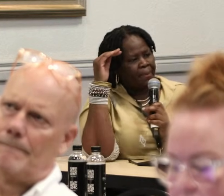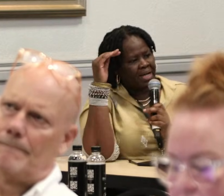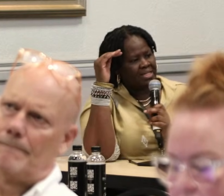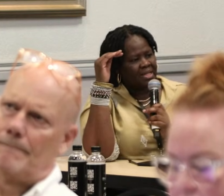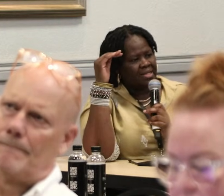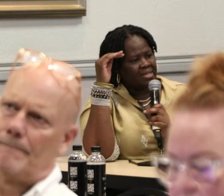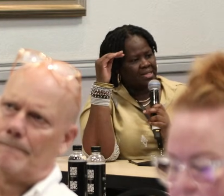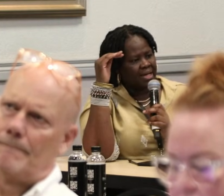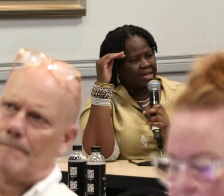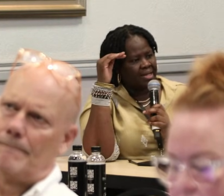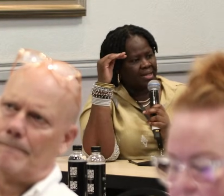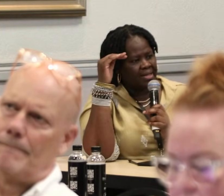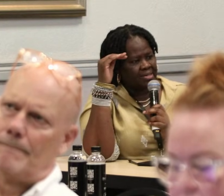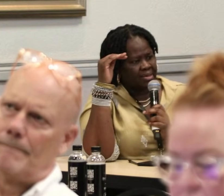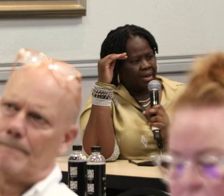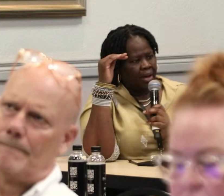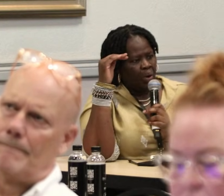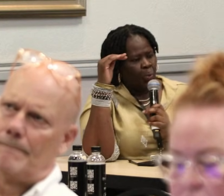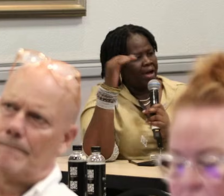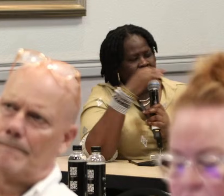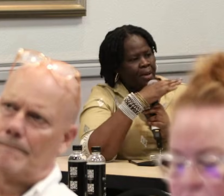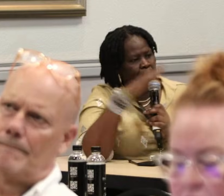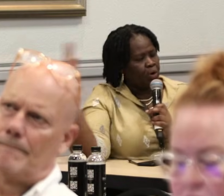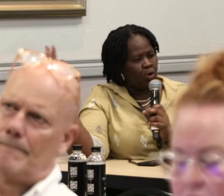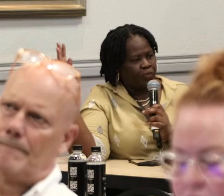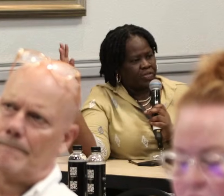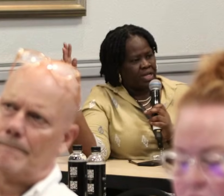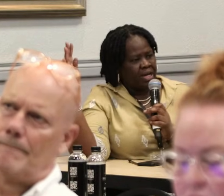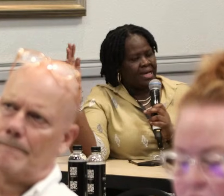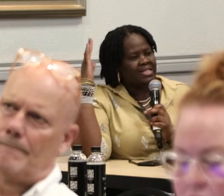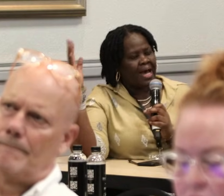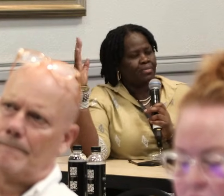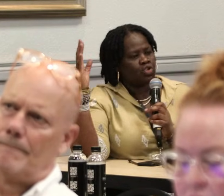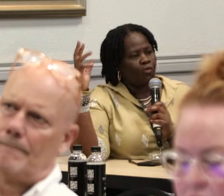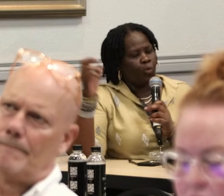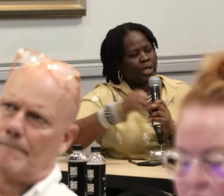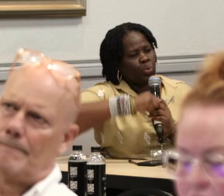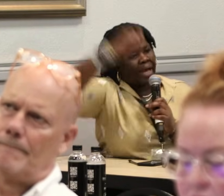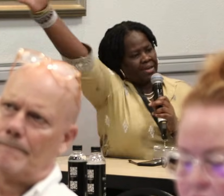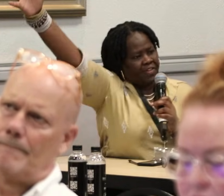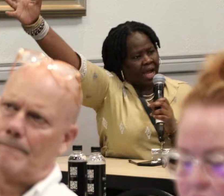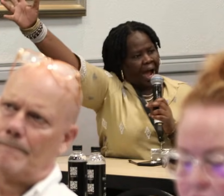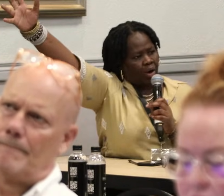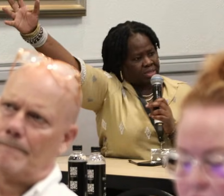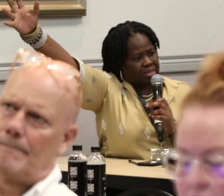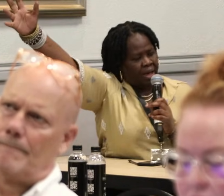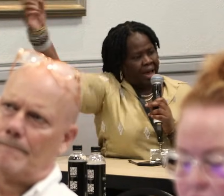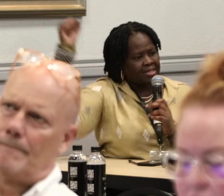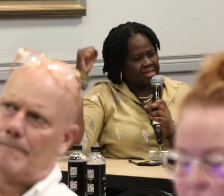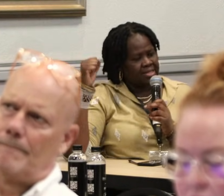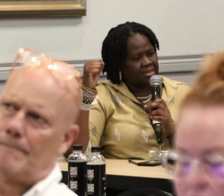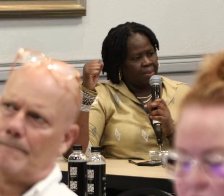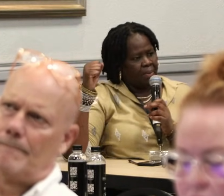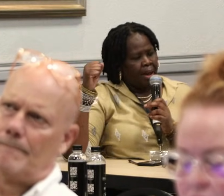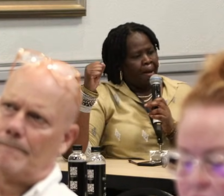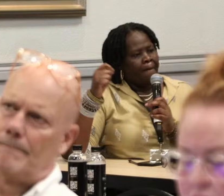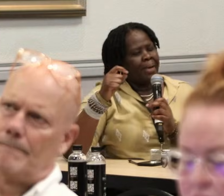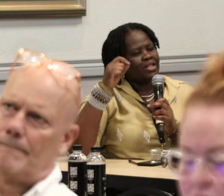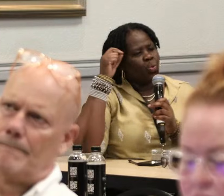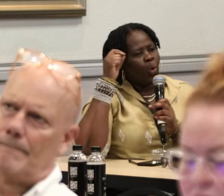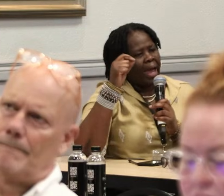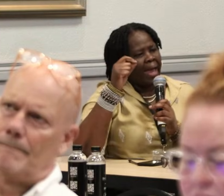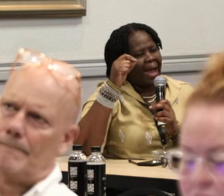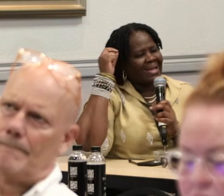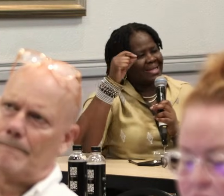the president indicated that. We have improved in terms of what we are giving out as a system.